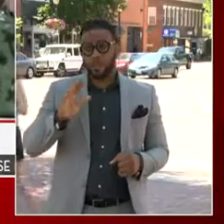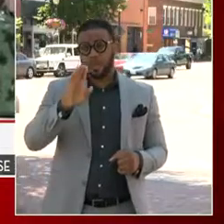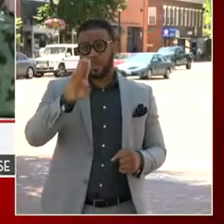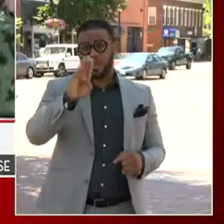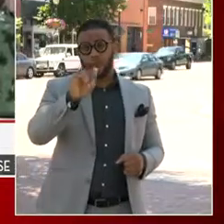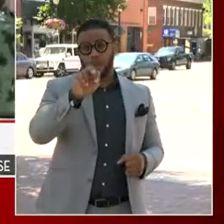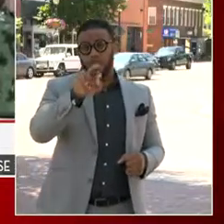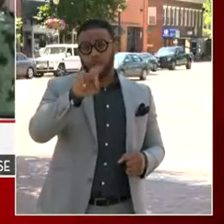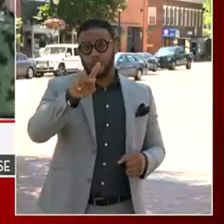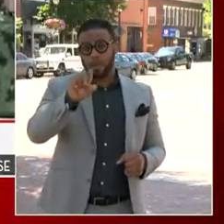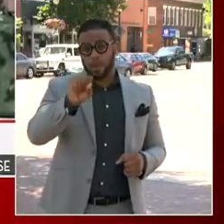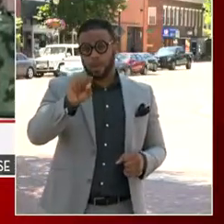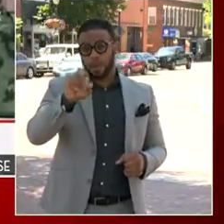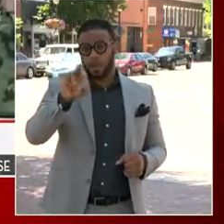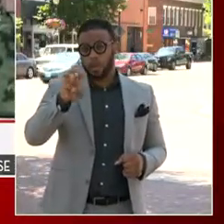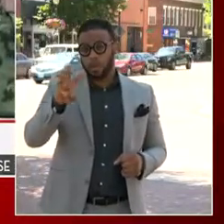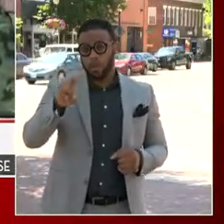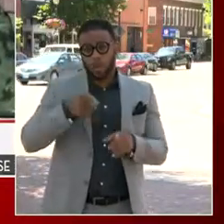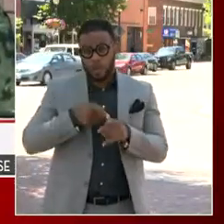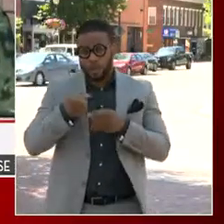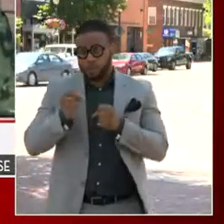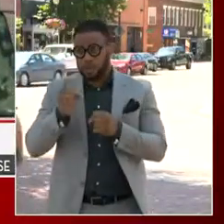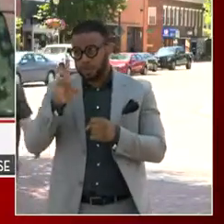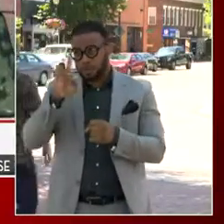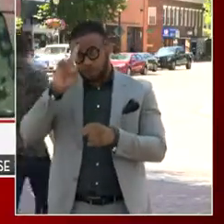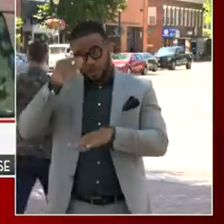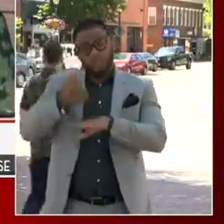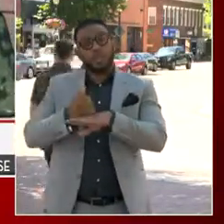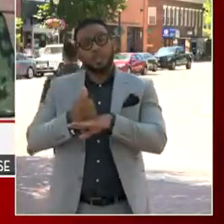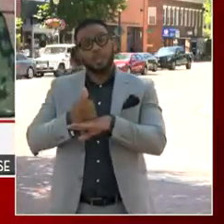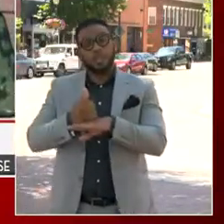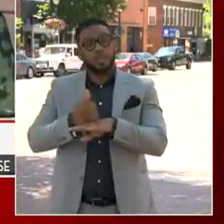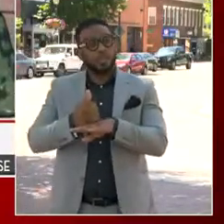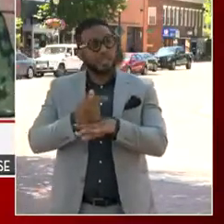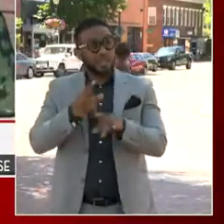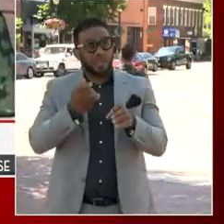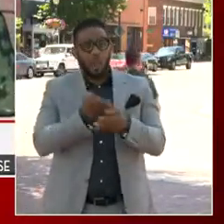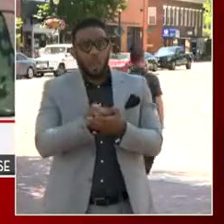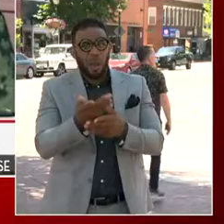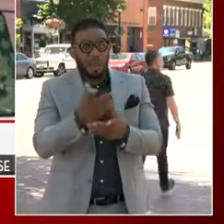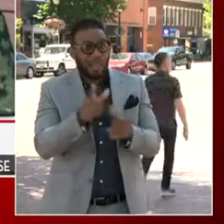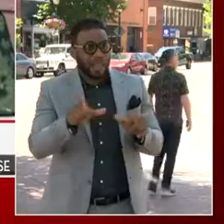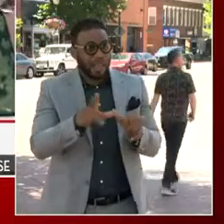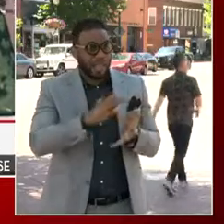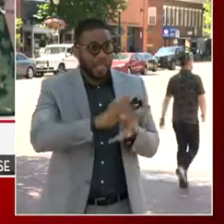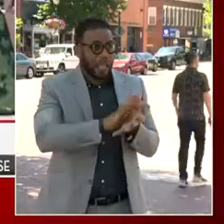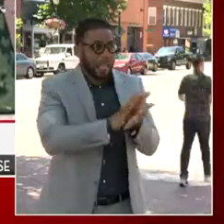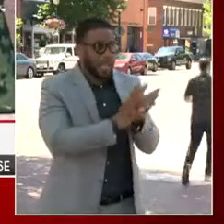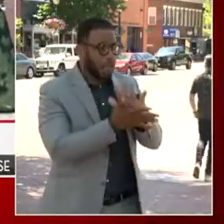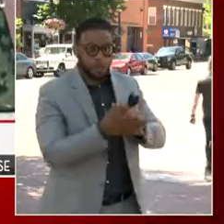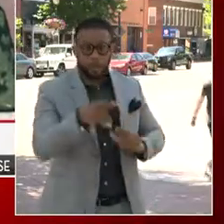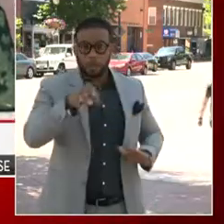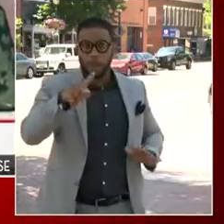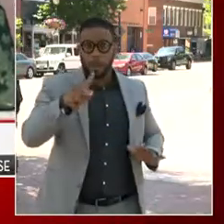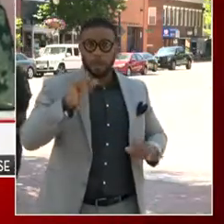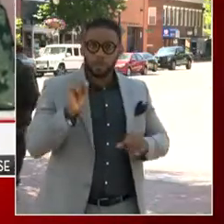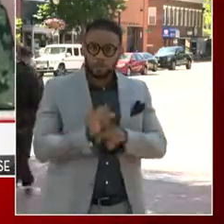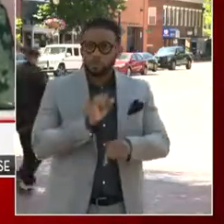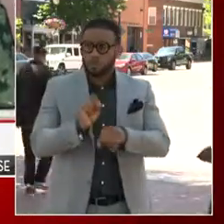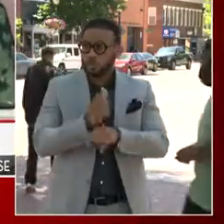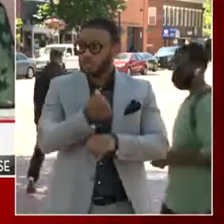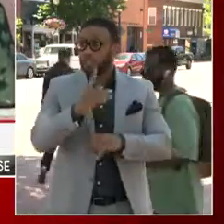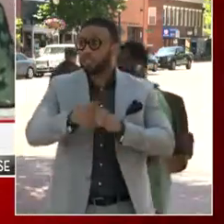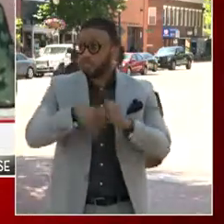Main Street came up with the idea of converting this wasteland into a park and worked on it for